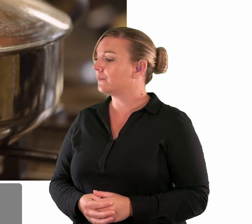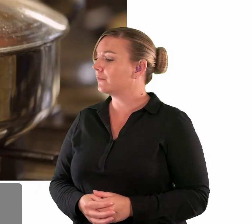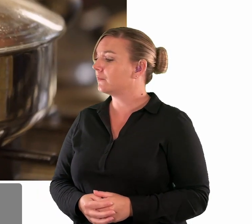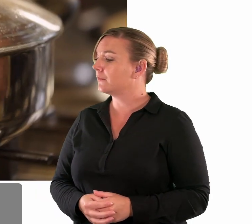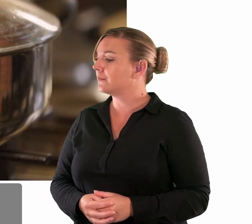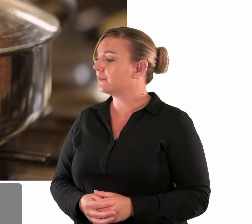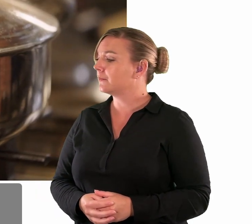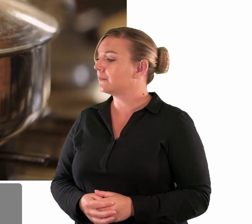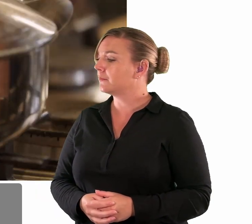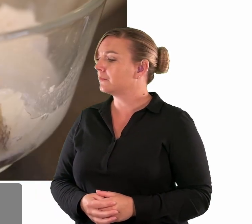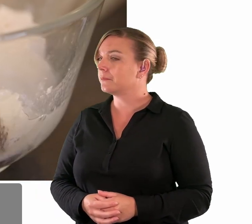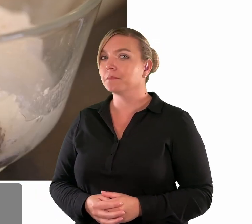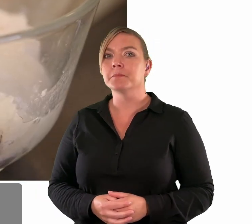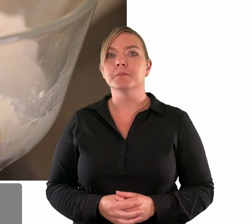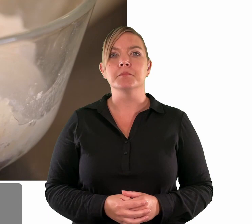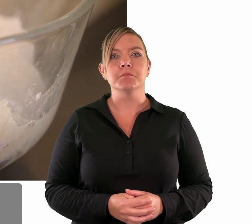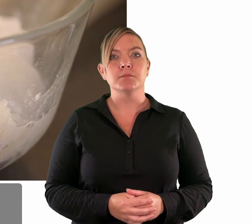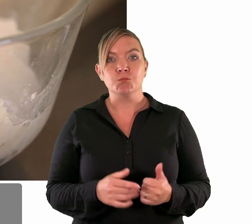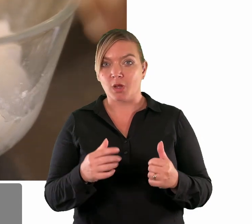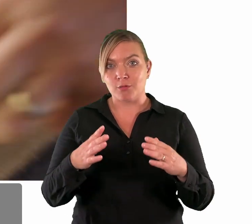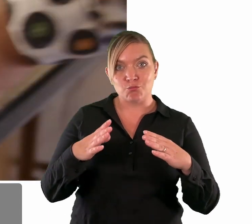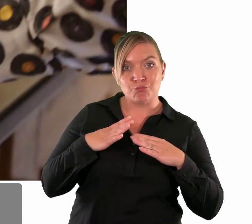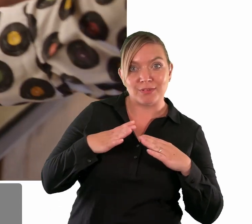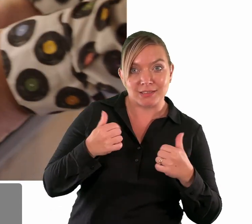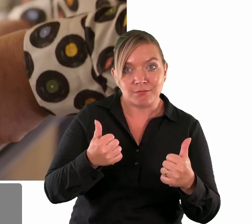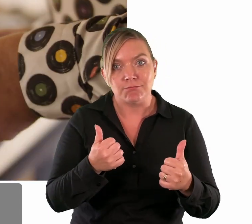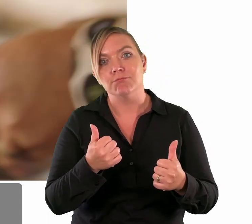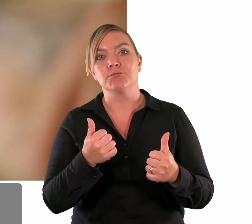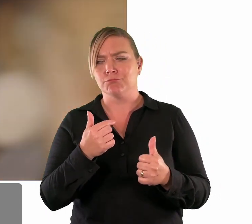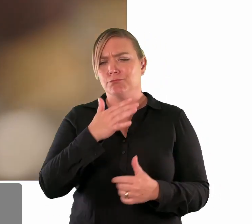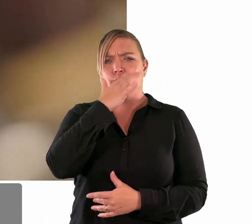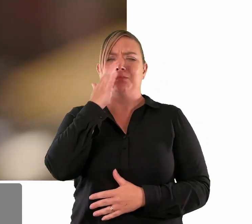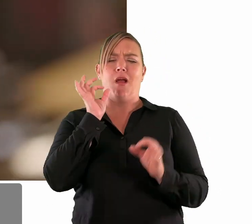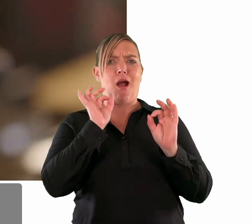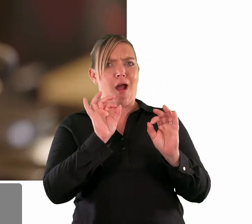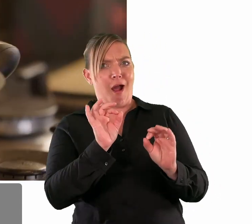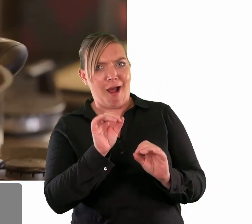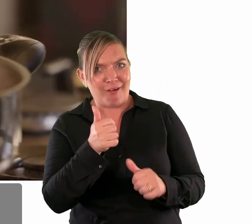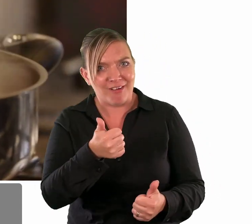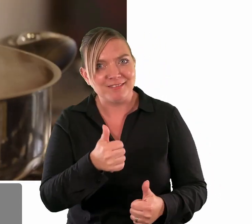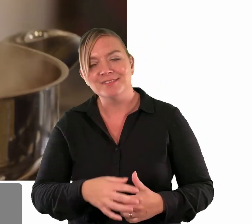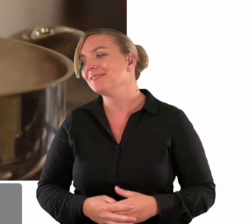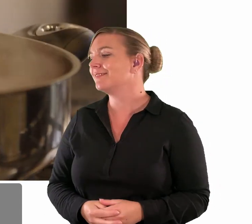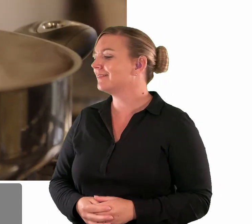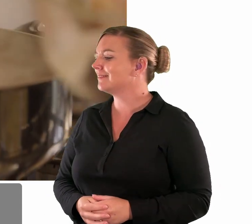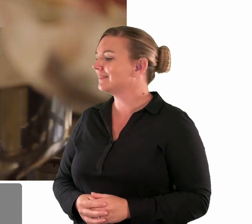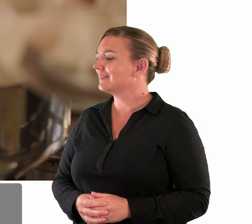You reckon? Absolutely. Okay, so... And your mother said, skin